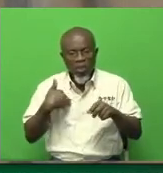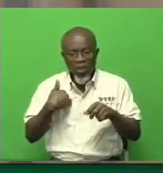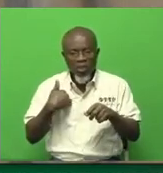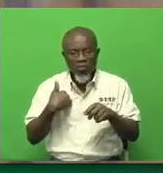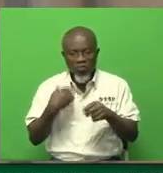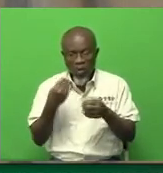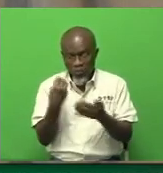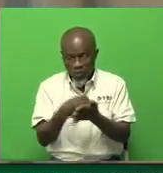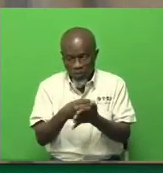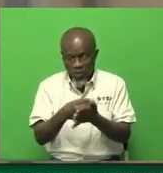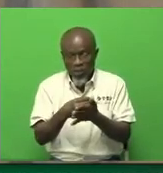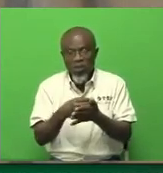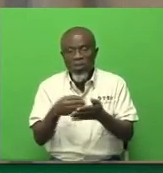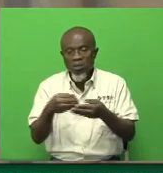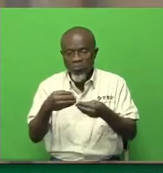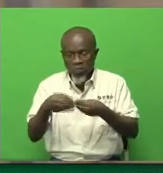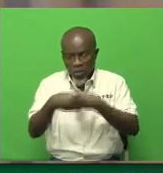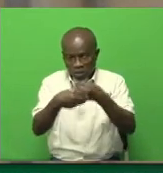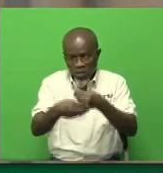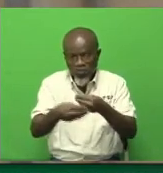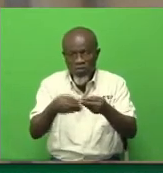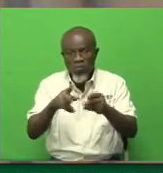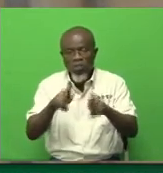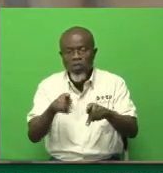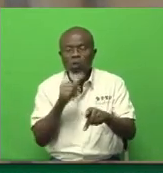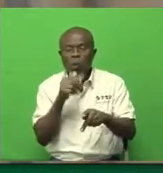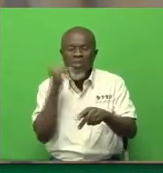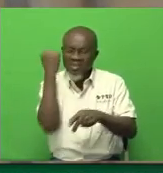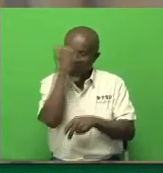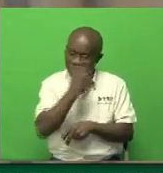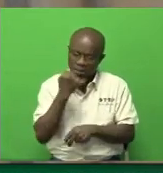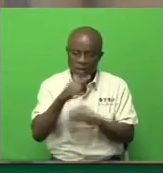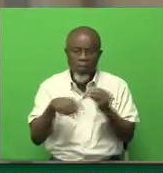education and who are serious about their personal development